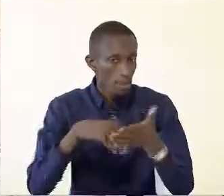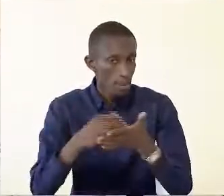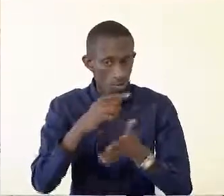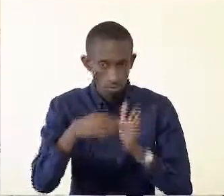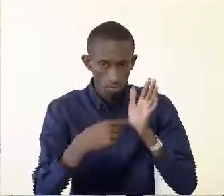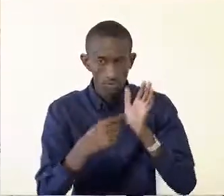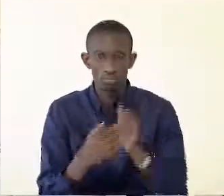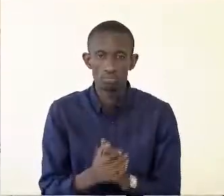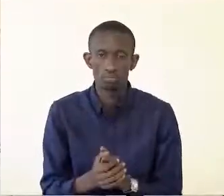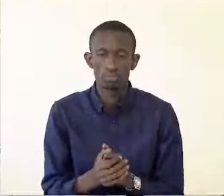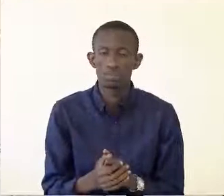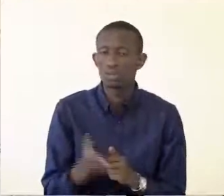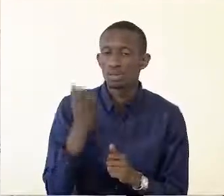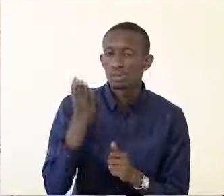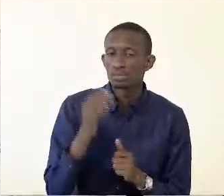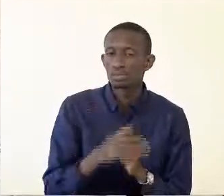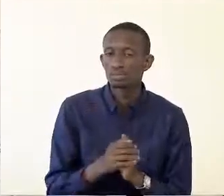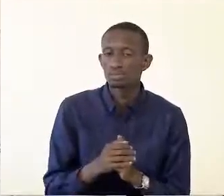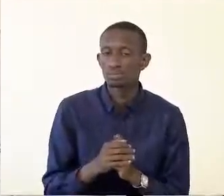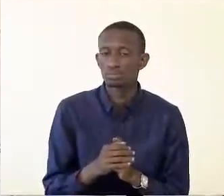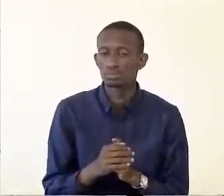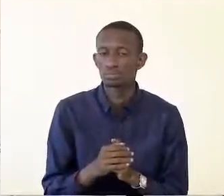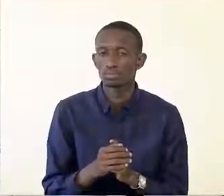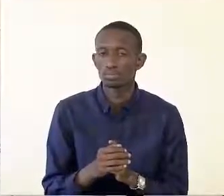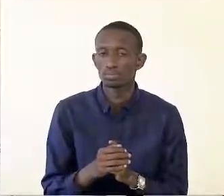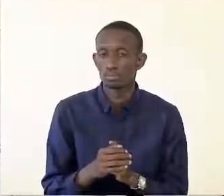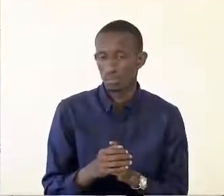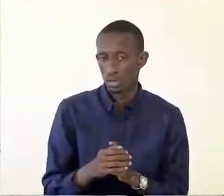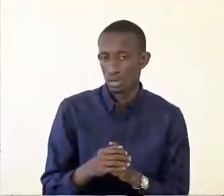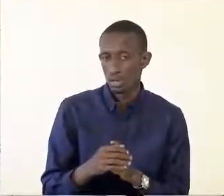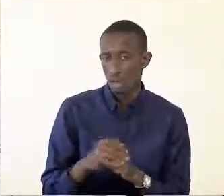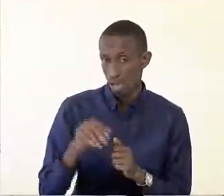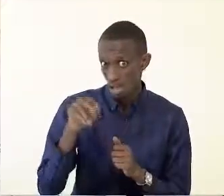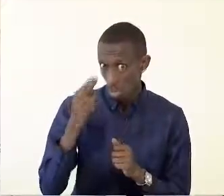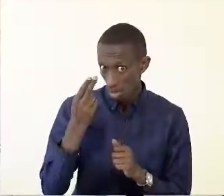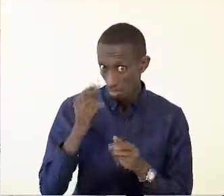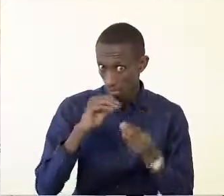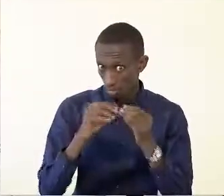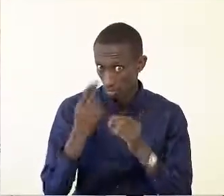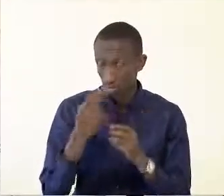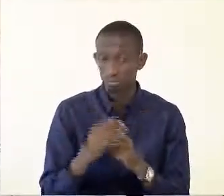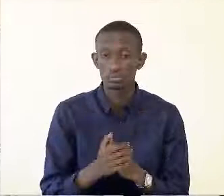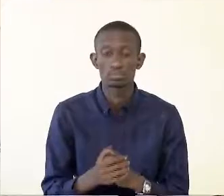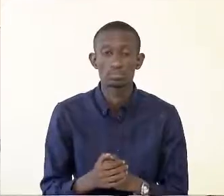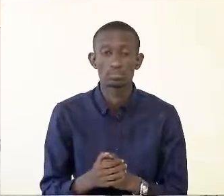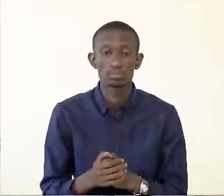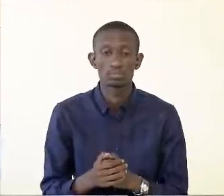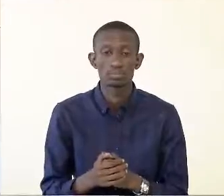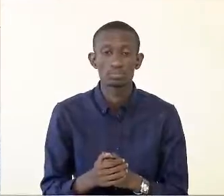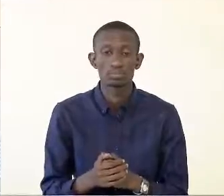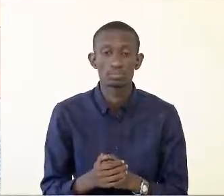This one was step number 1. And the step number 2, it was